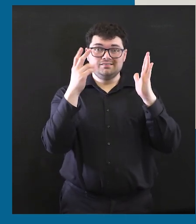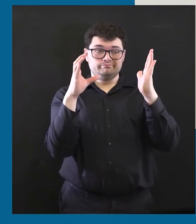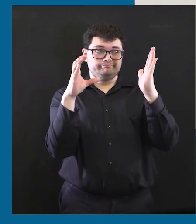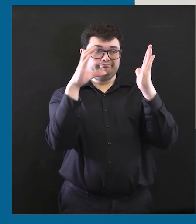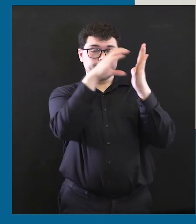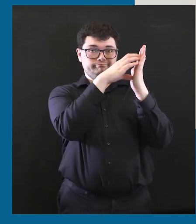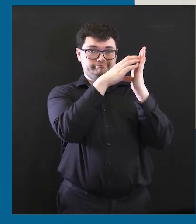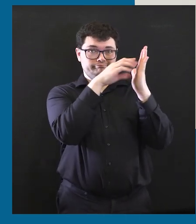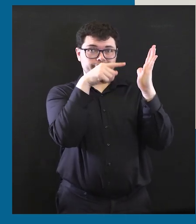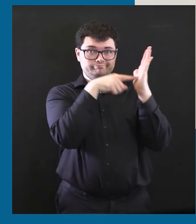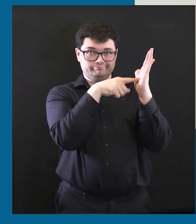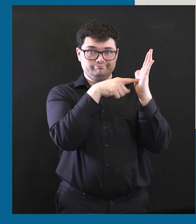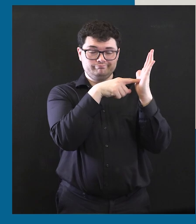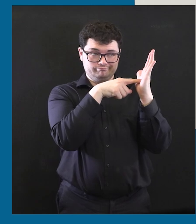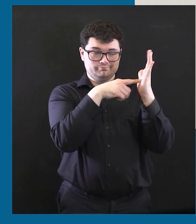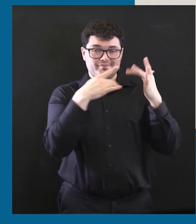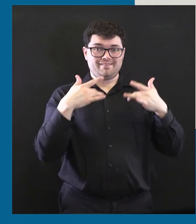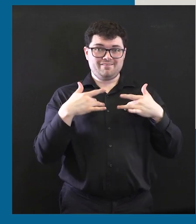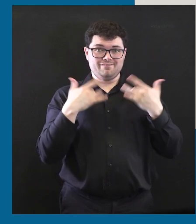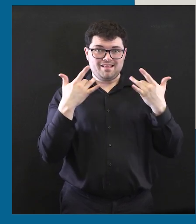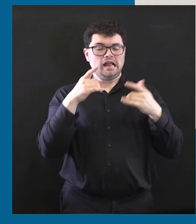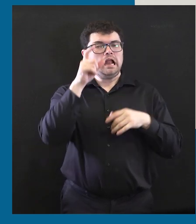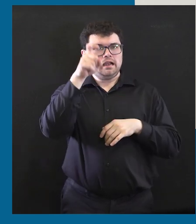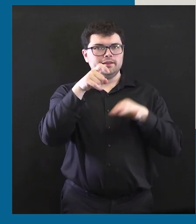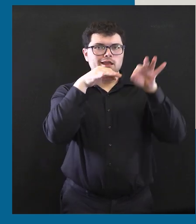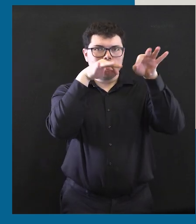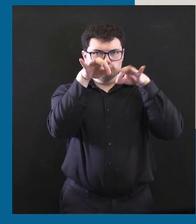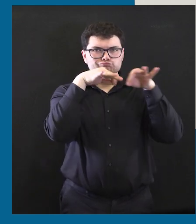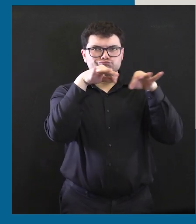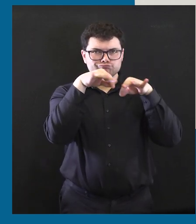So you'll see the body of the form